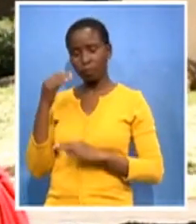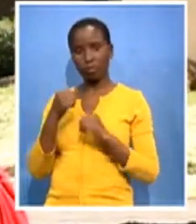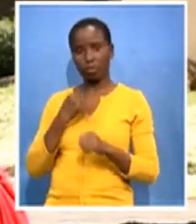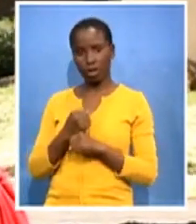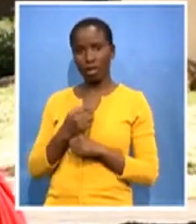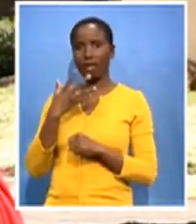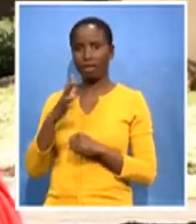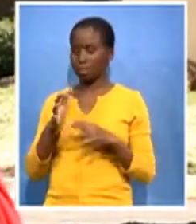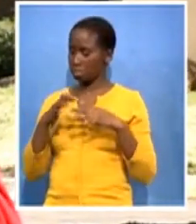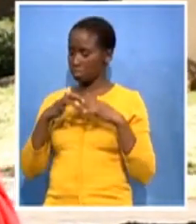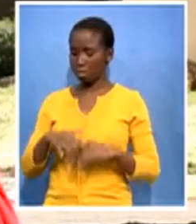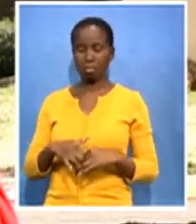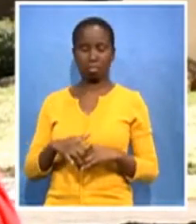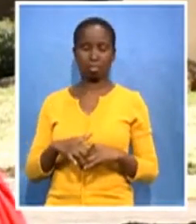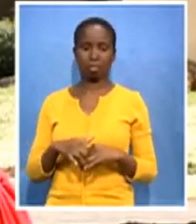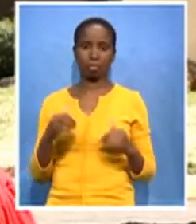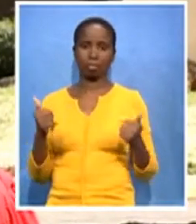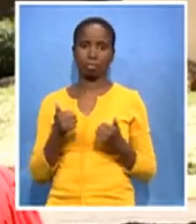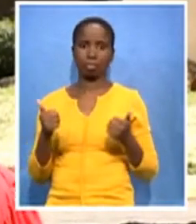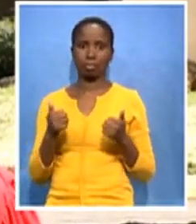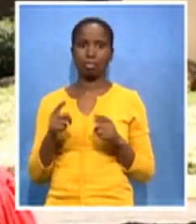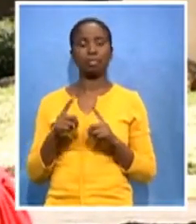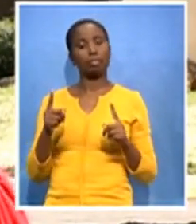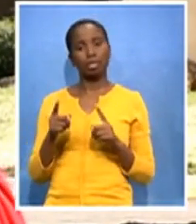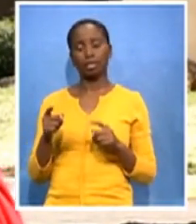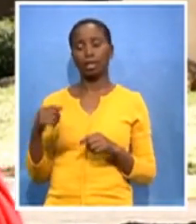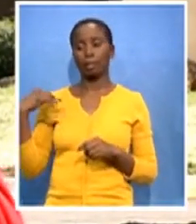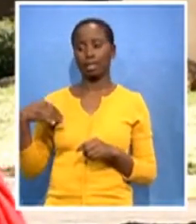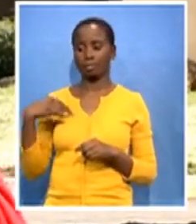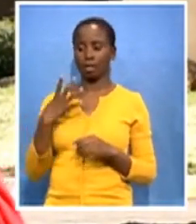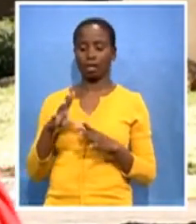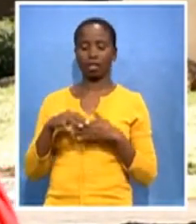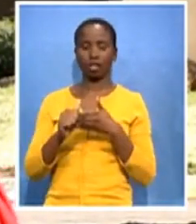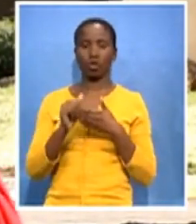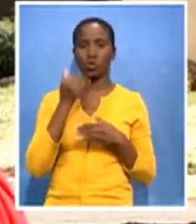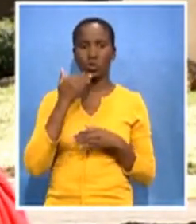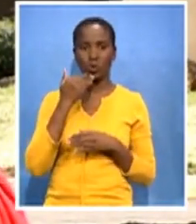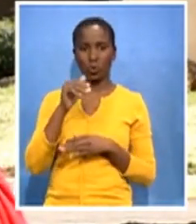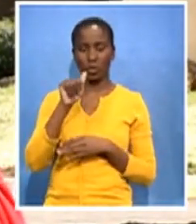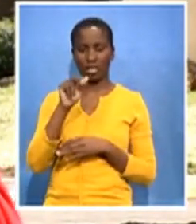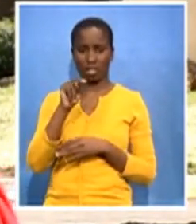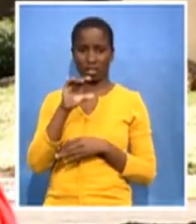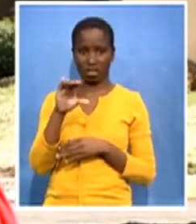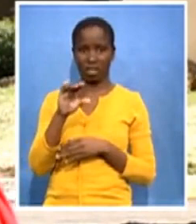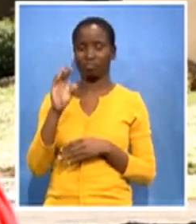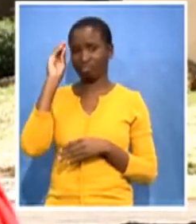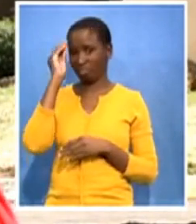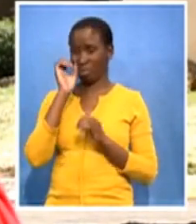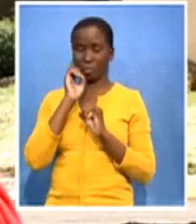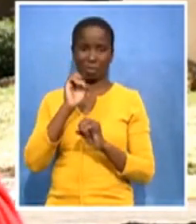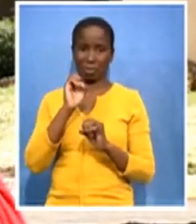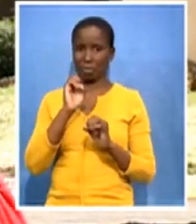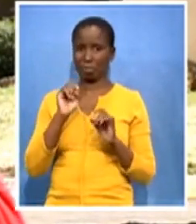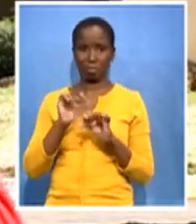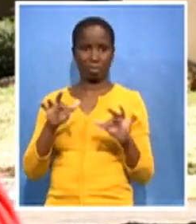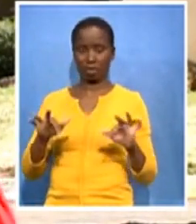municipality of Maluti A-Phofung, under the leadership of the ANC, they do not have the interest of our people at heart. So till today, nothing has